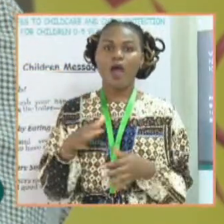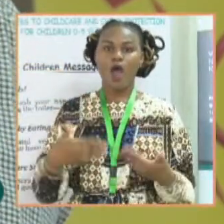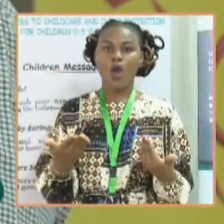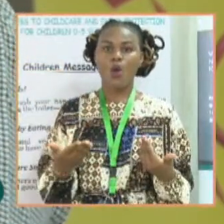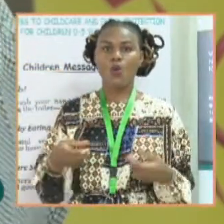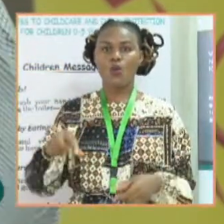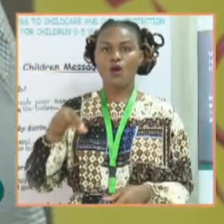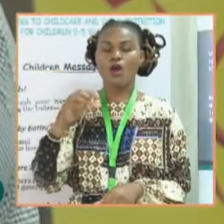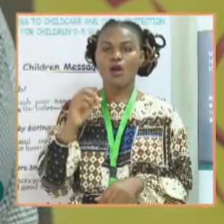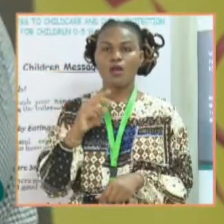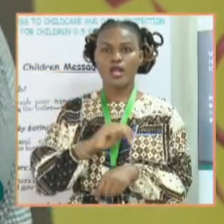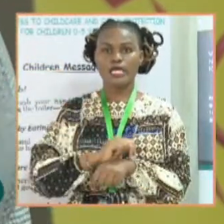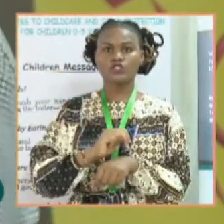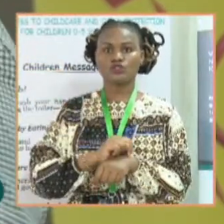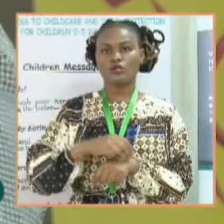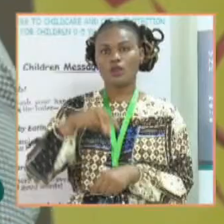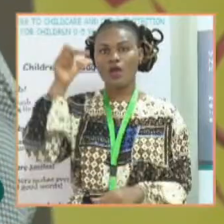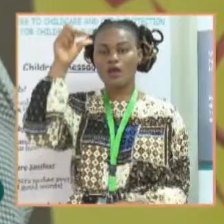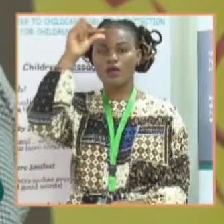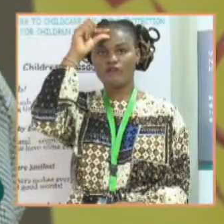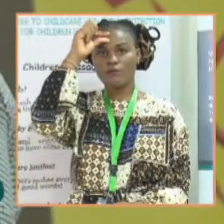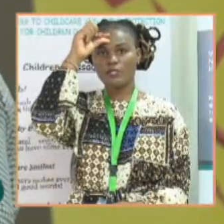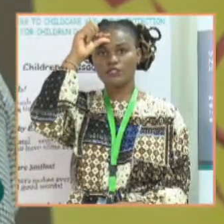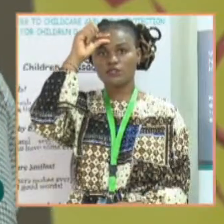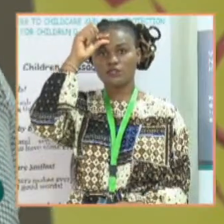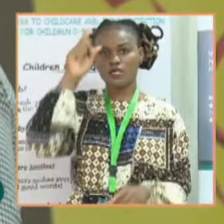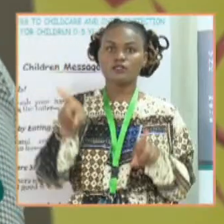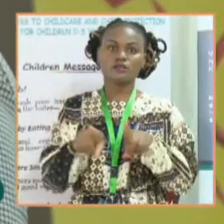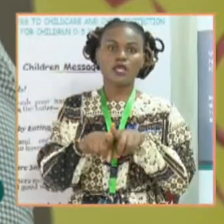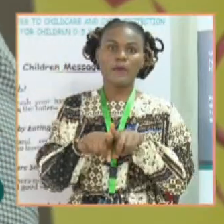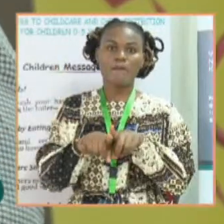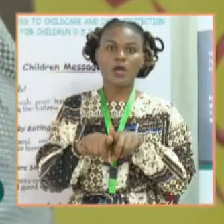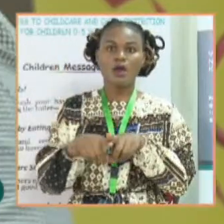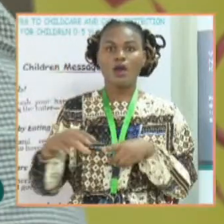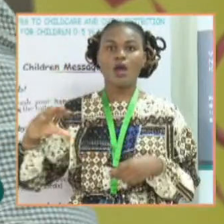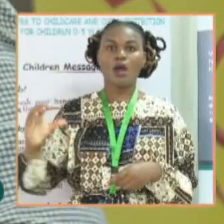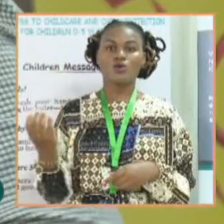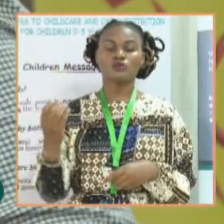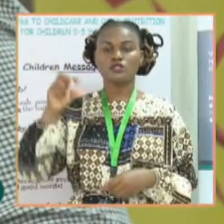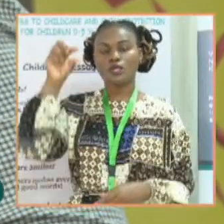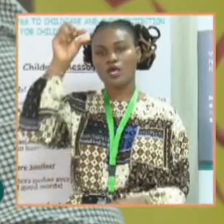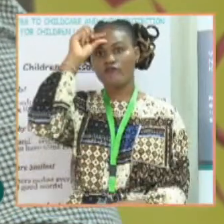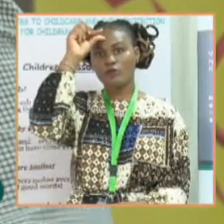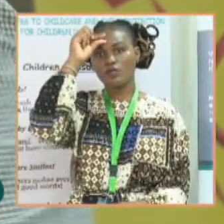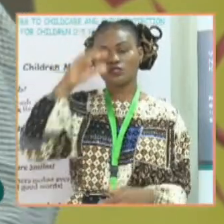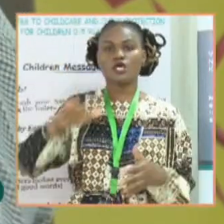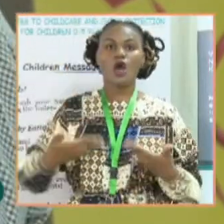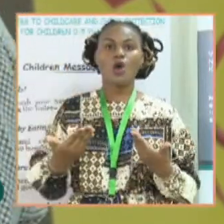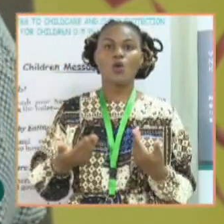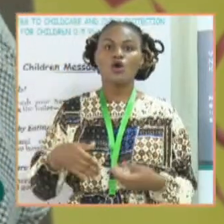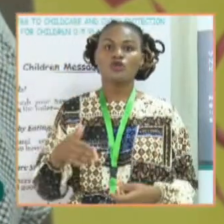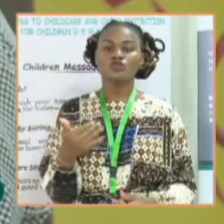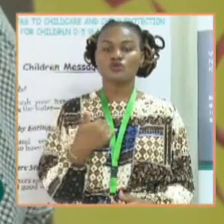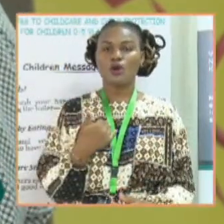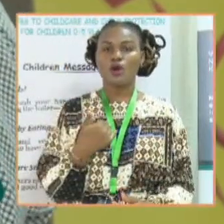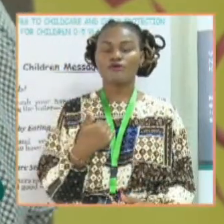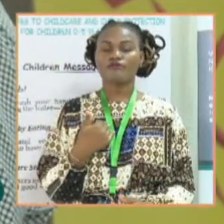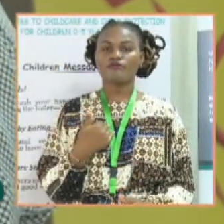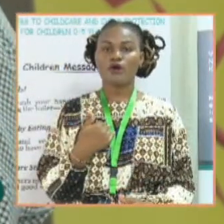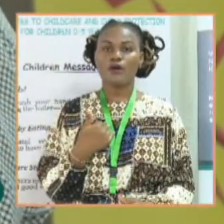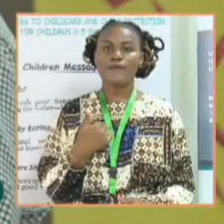all at same level? As much as the counties are sovereign governments, but then the